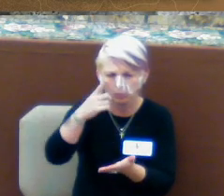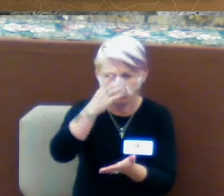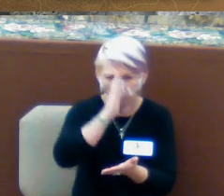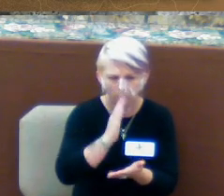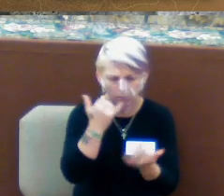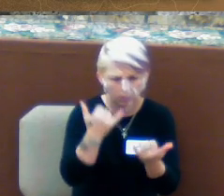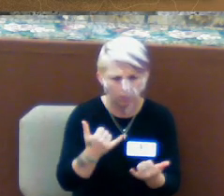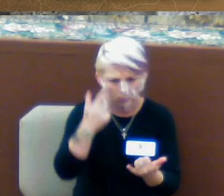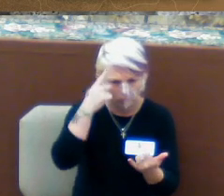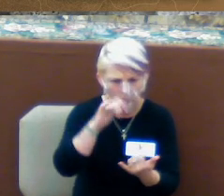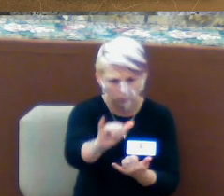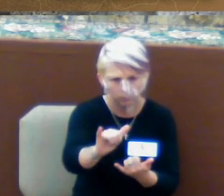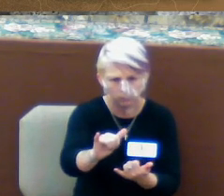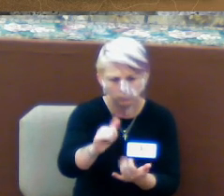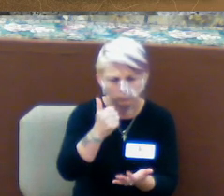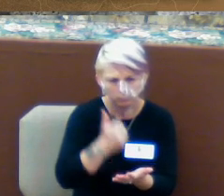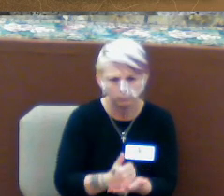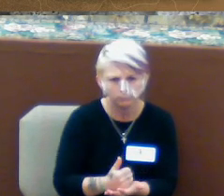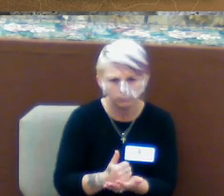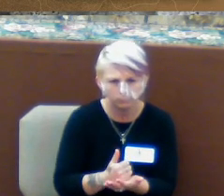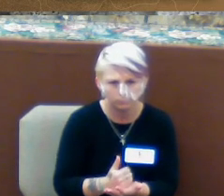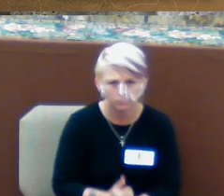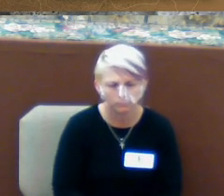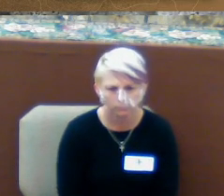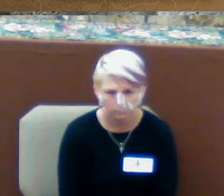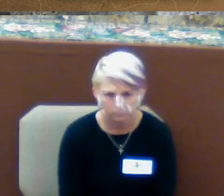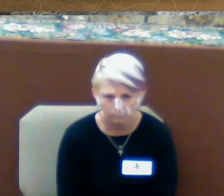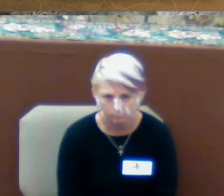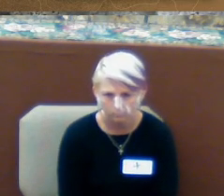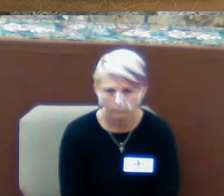God, now and forever. Amen.